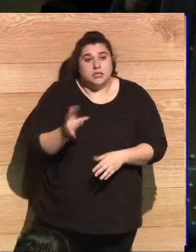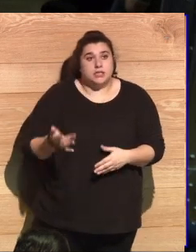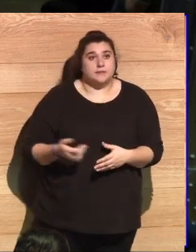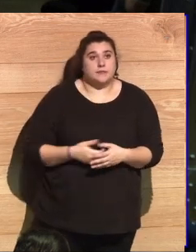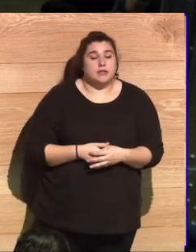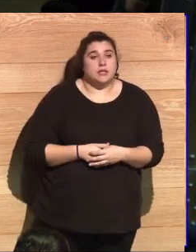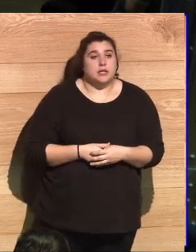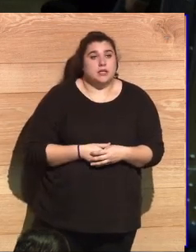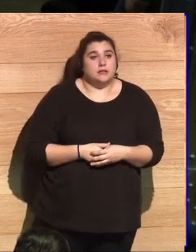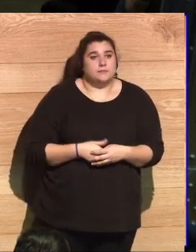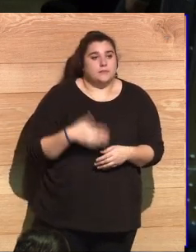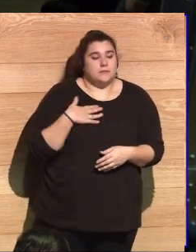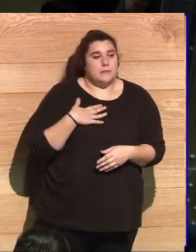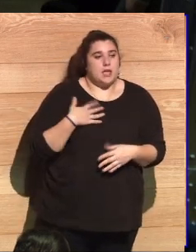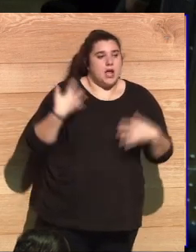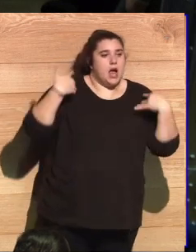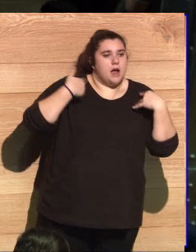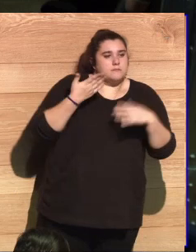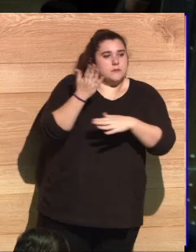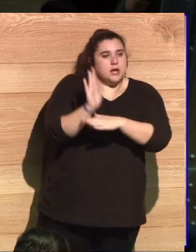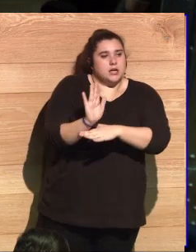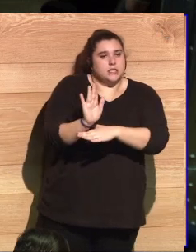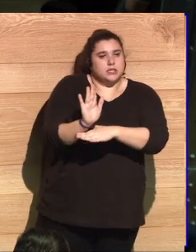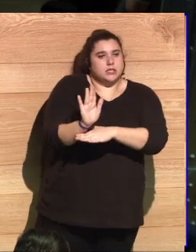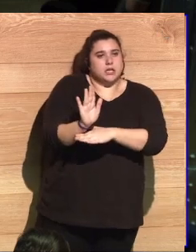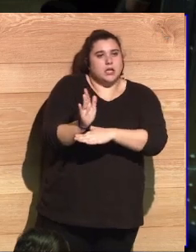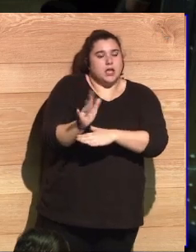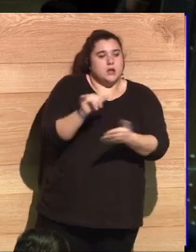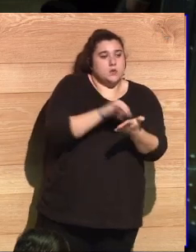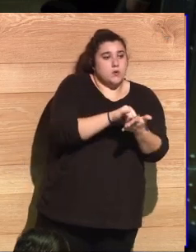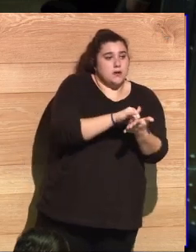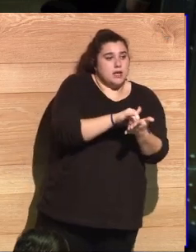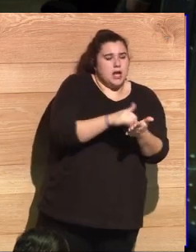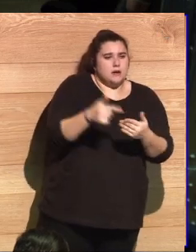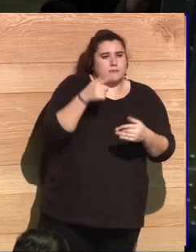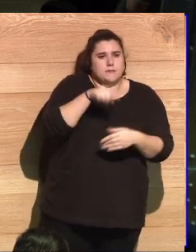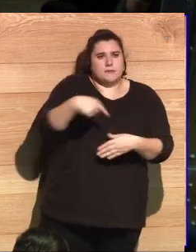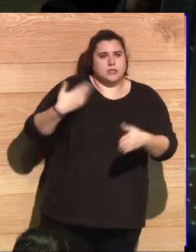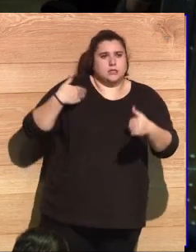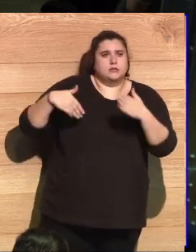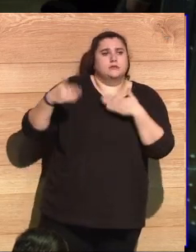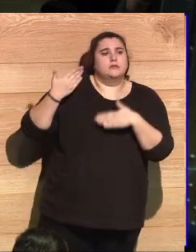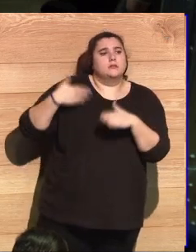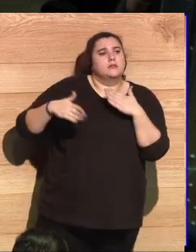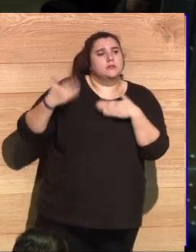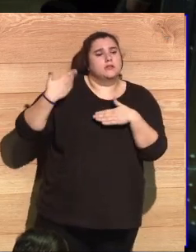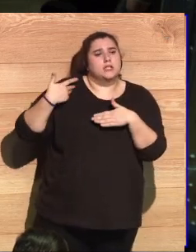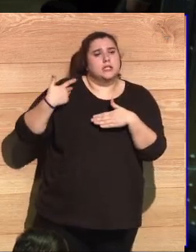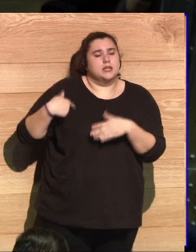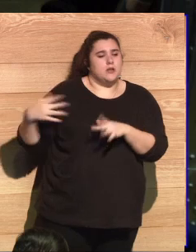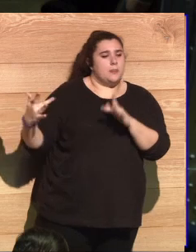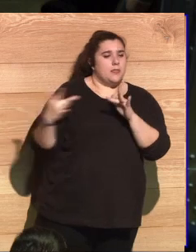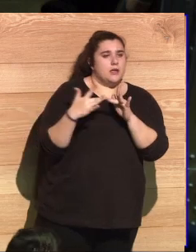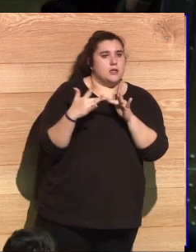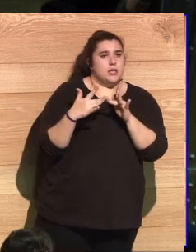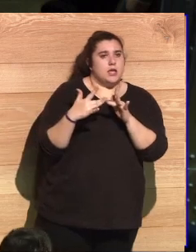in New York has a few months ago was approached by a Hollywood production company